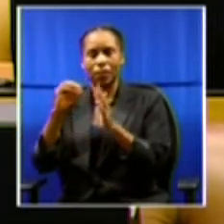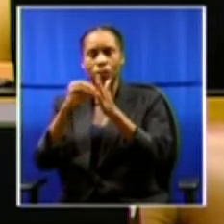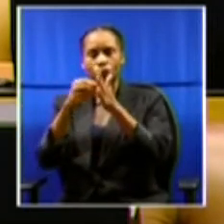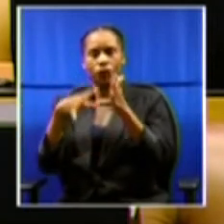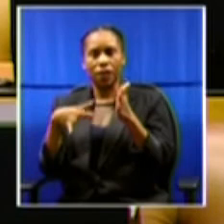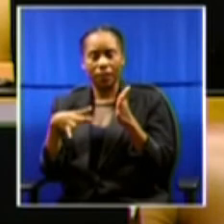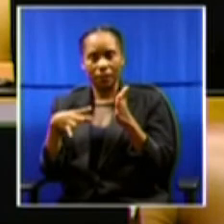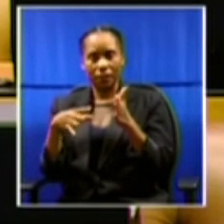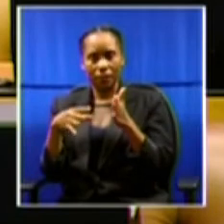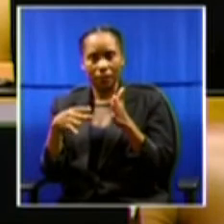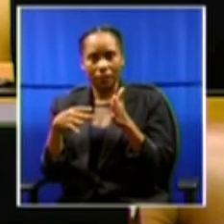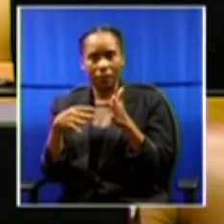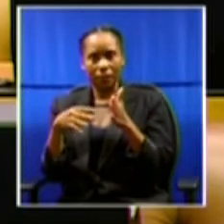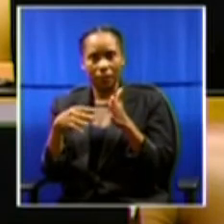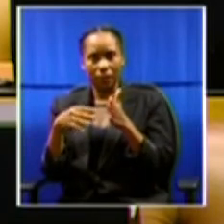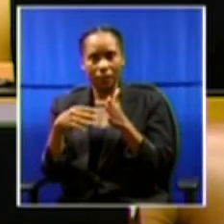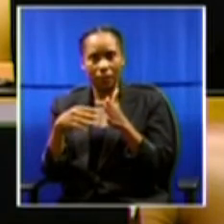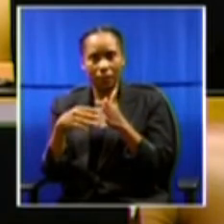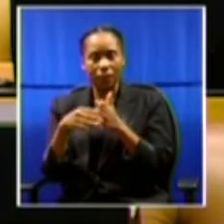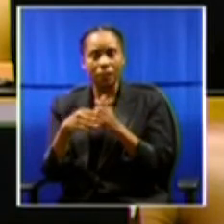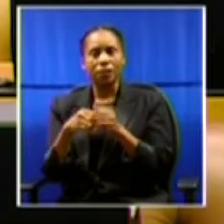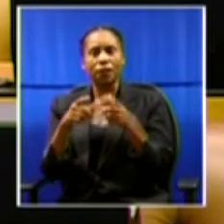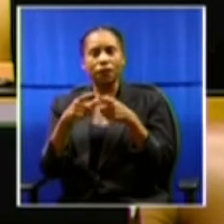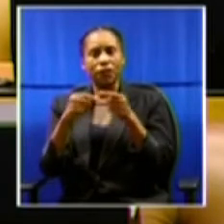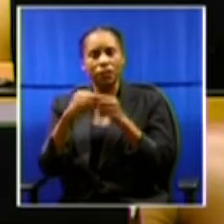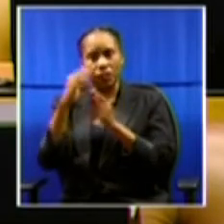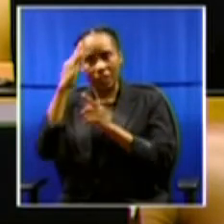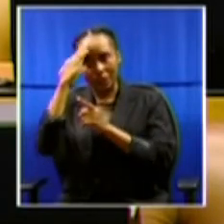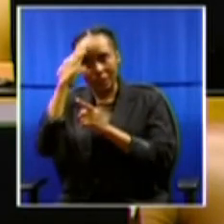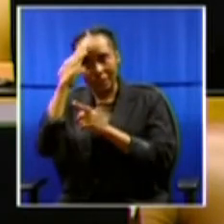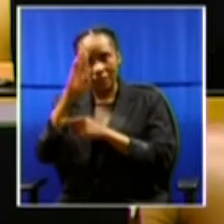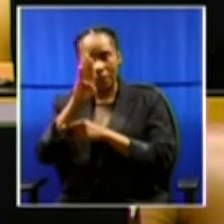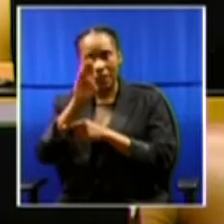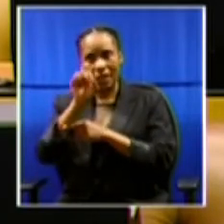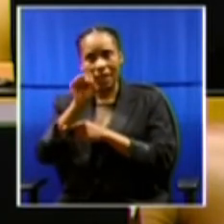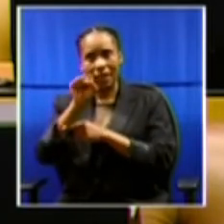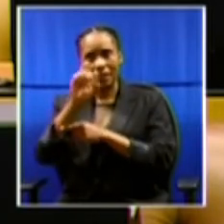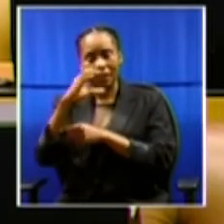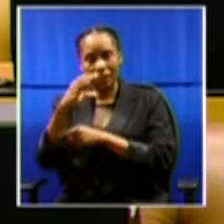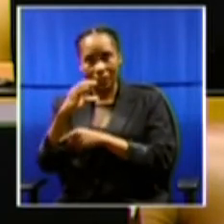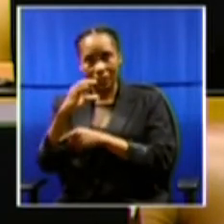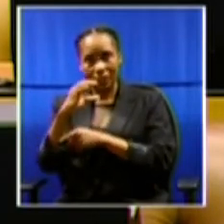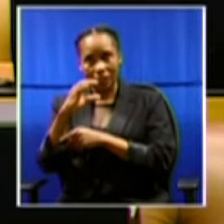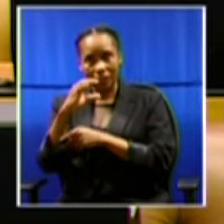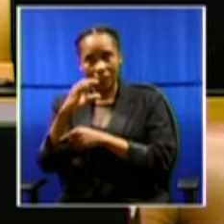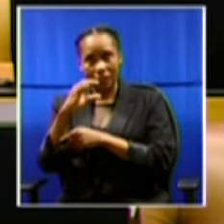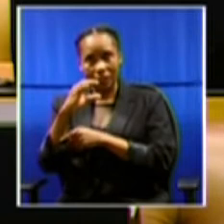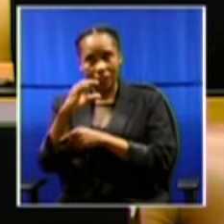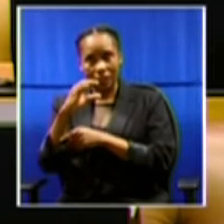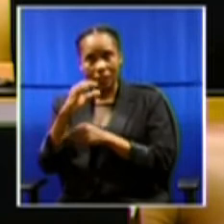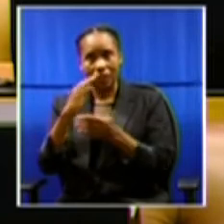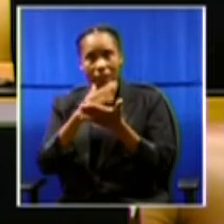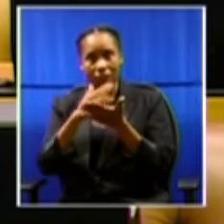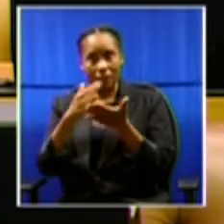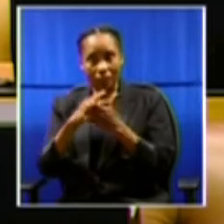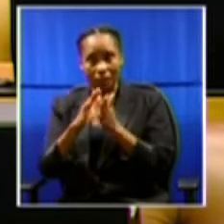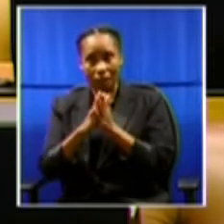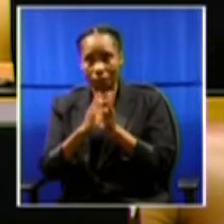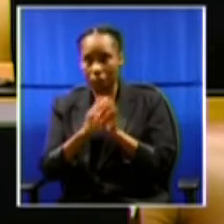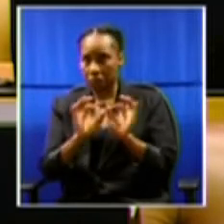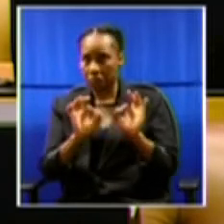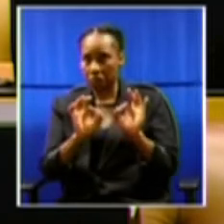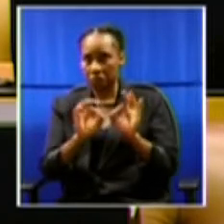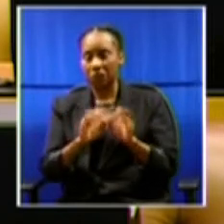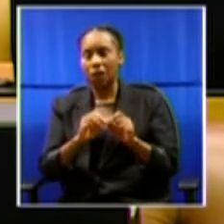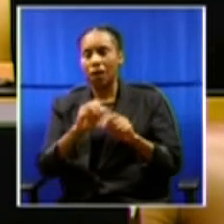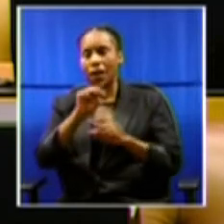were just the graduates of BSCs, and some the master in sciences.